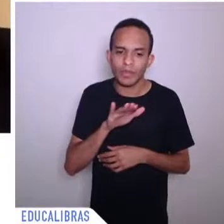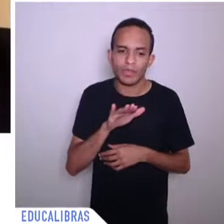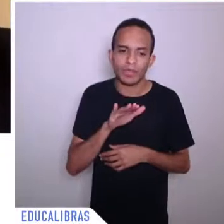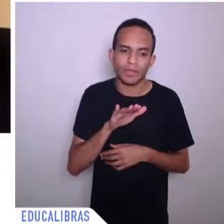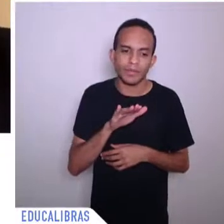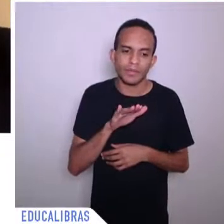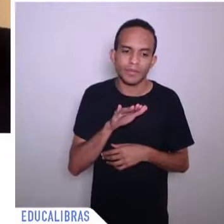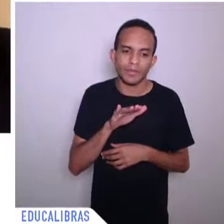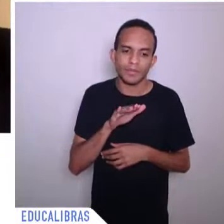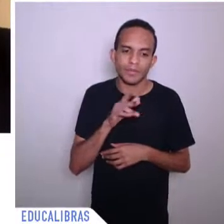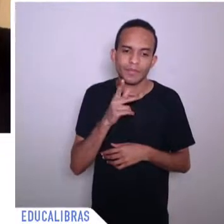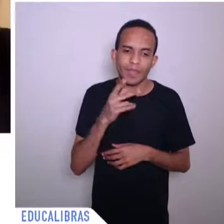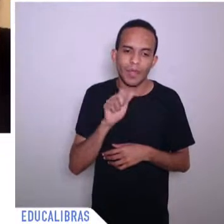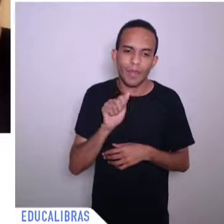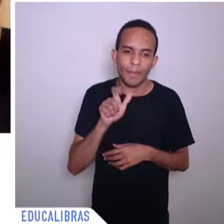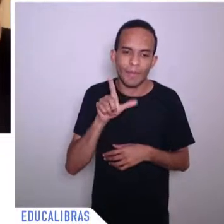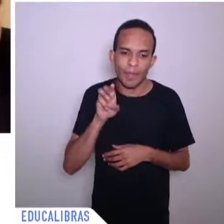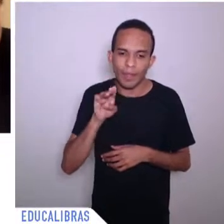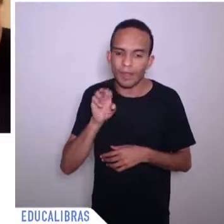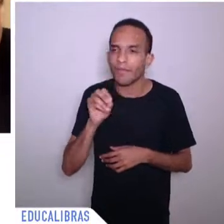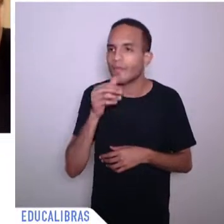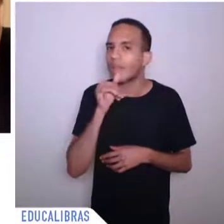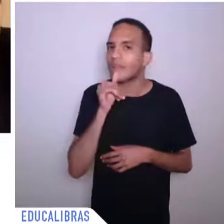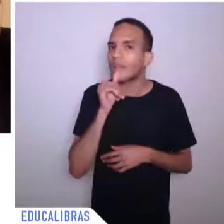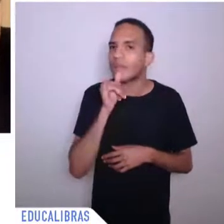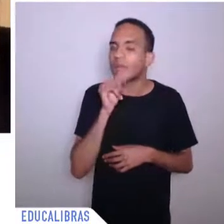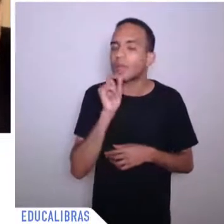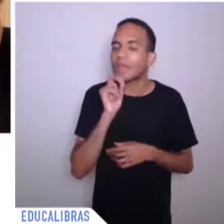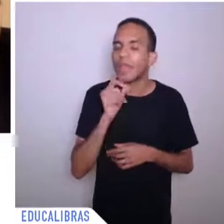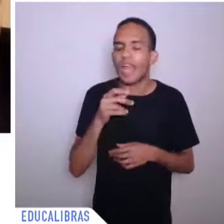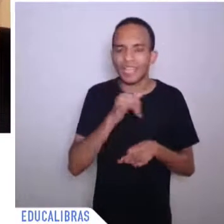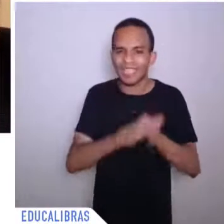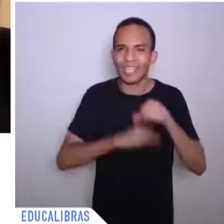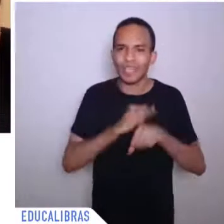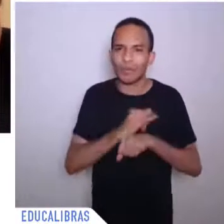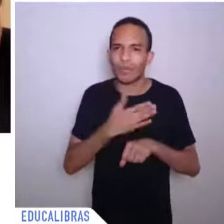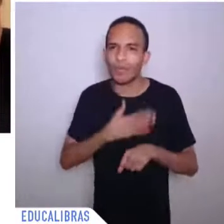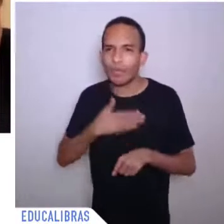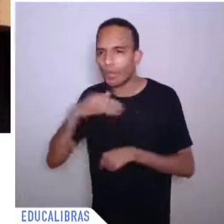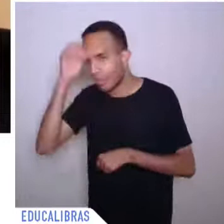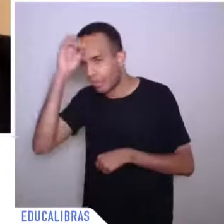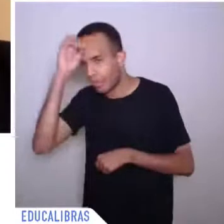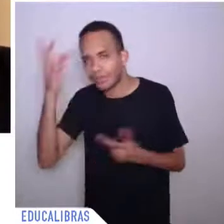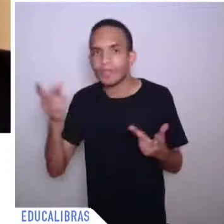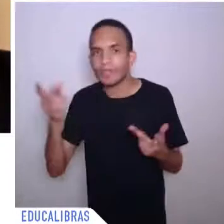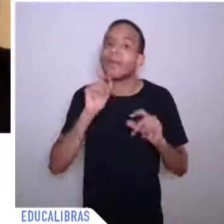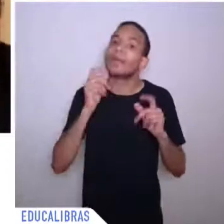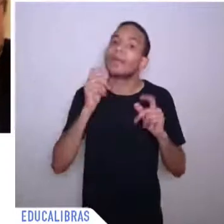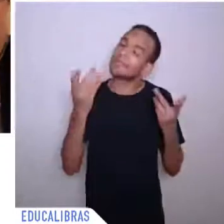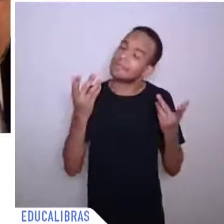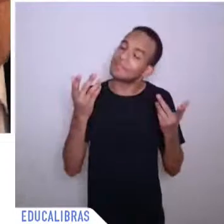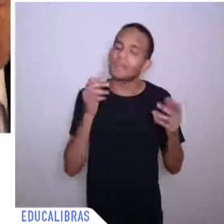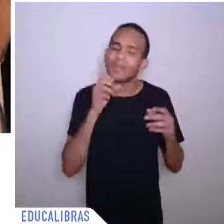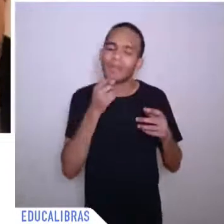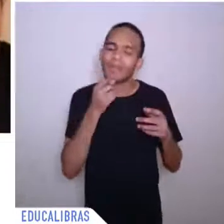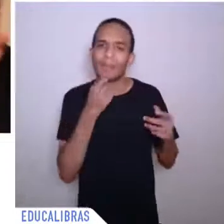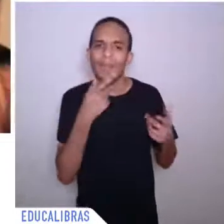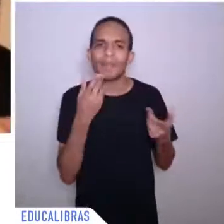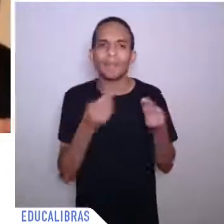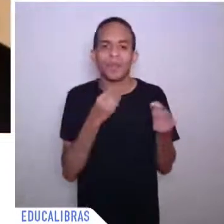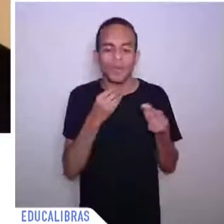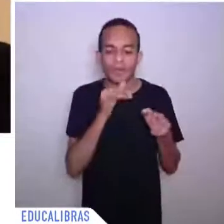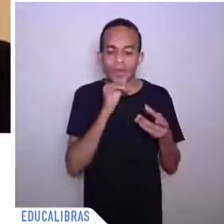elitist point of view, Umberto Eco would say that the internet gave voice to